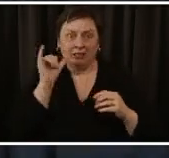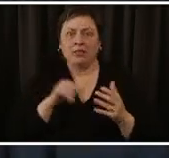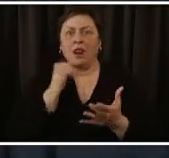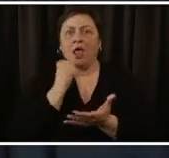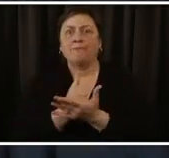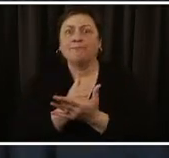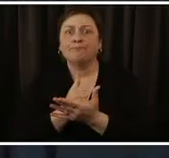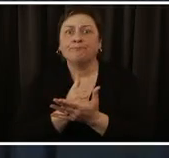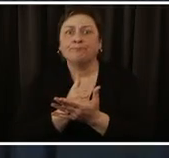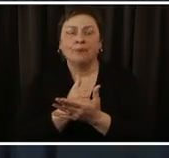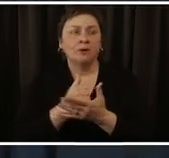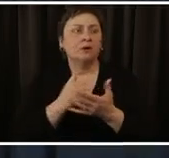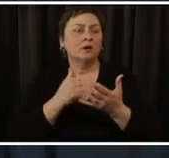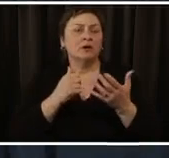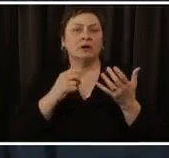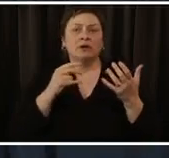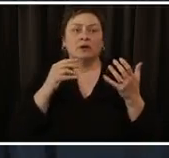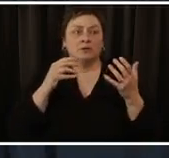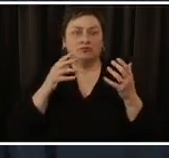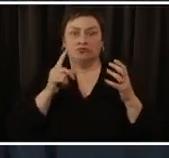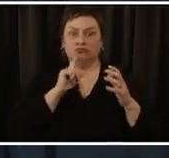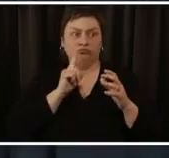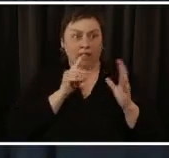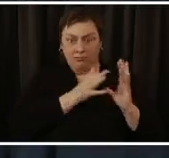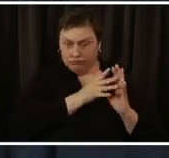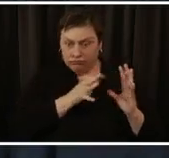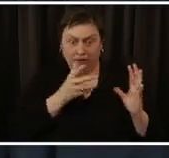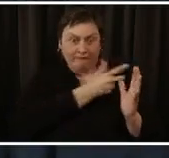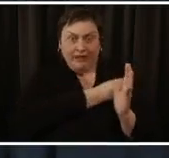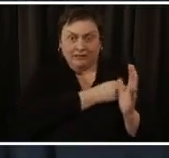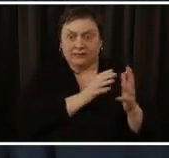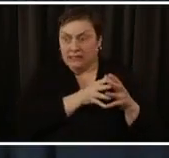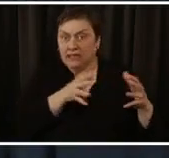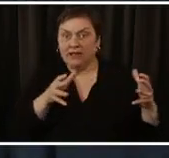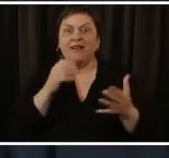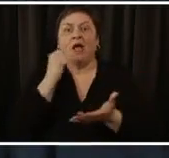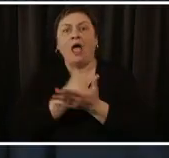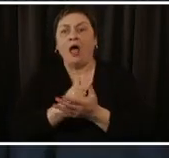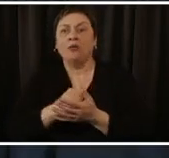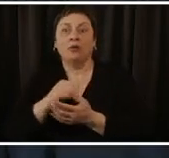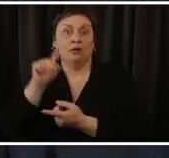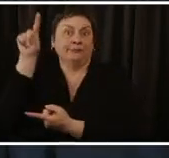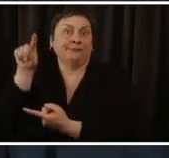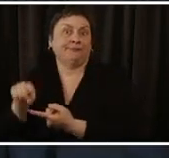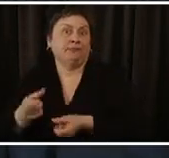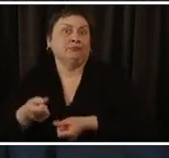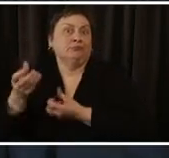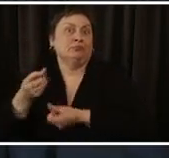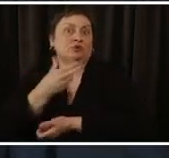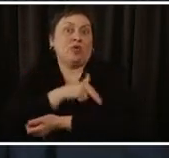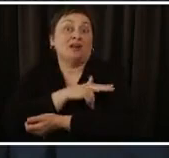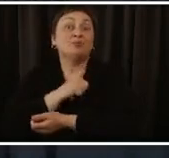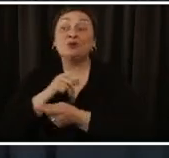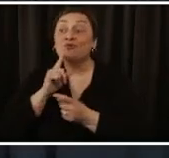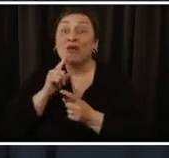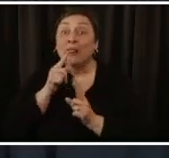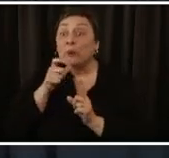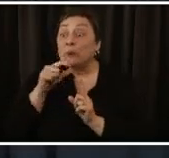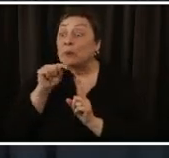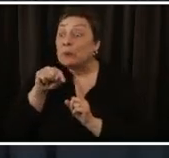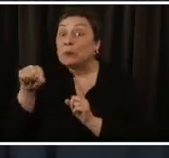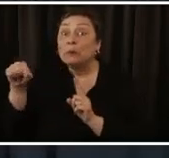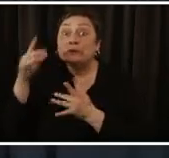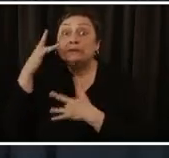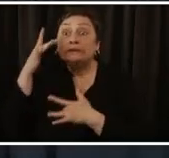seeing and the number of hospitalizations that we're seeing. And so that is why we are seeing the folks that remain are the unvaccinated folks, and that's where we're seeing